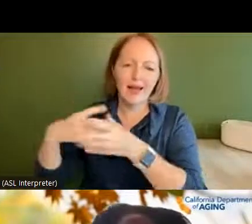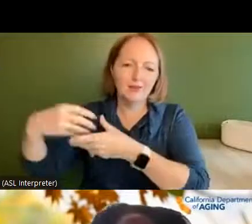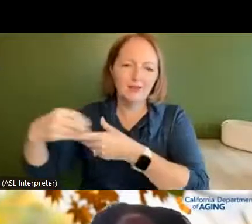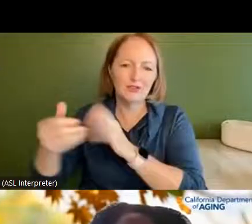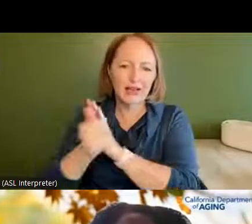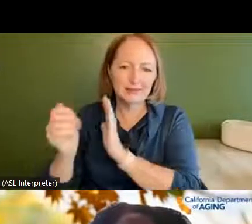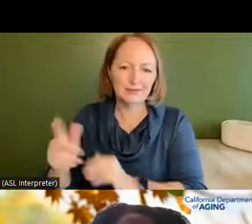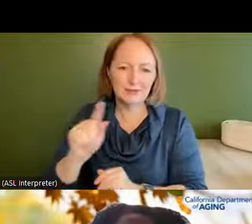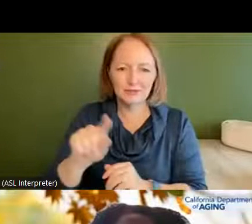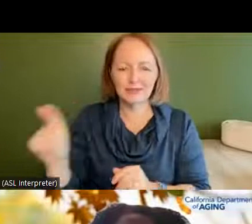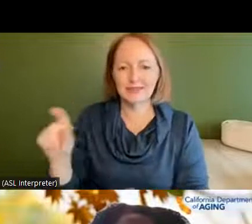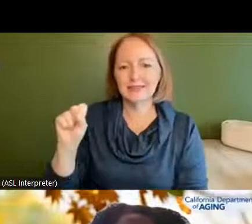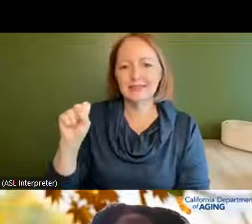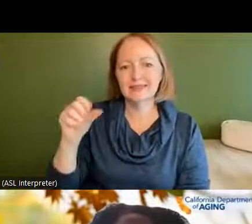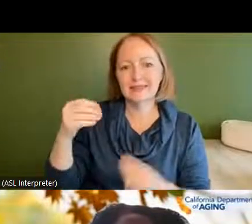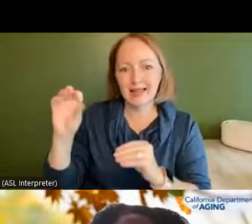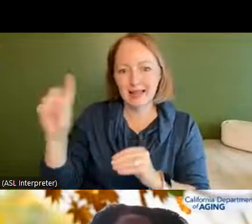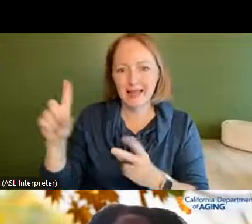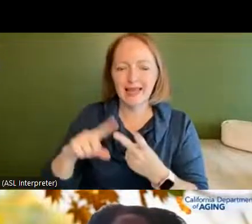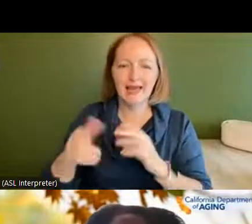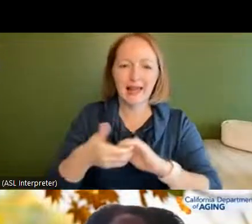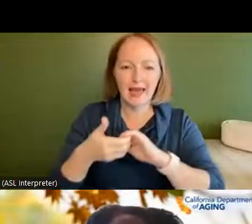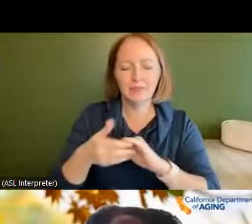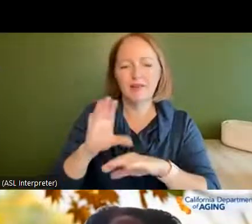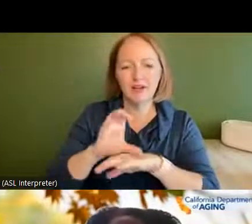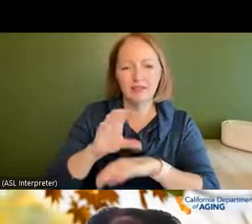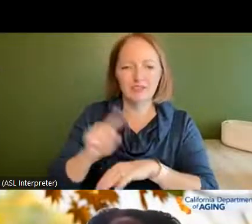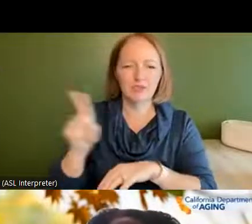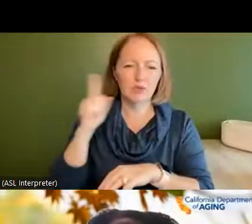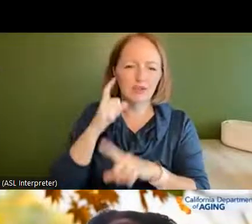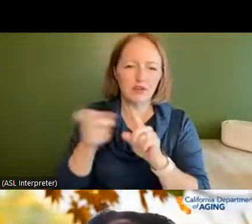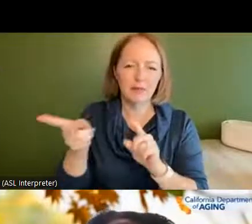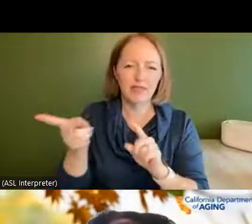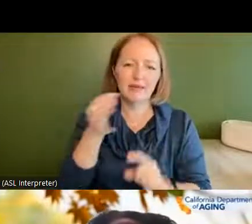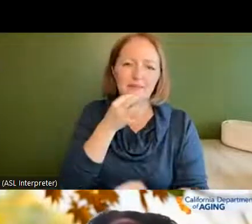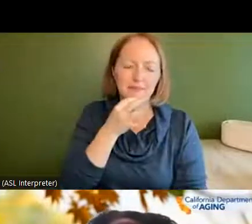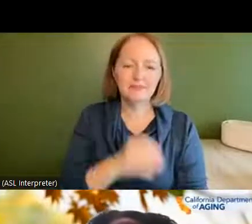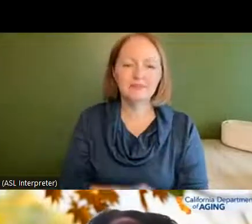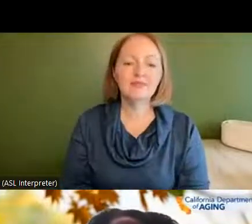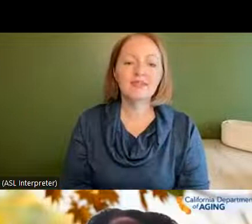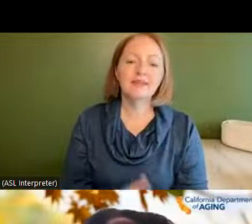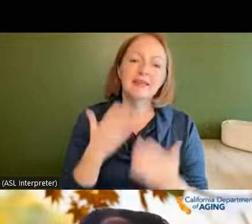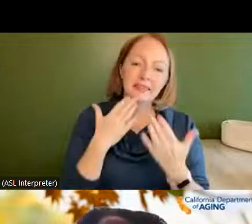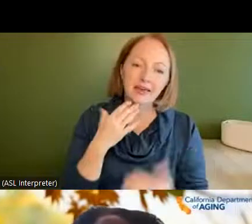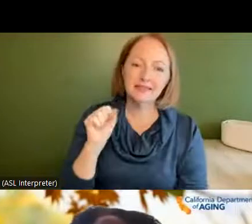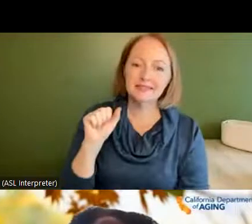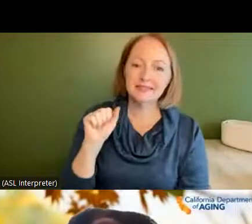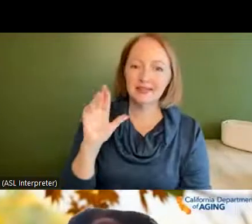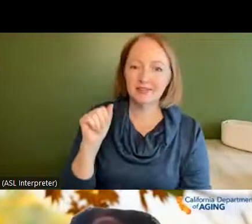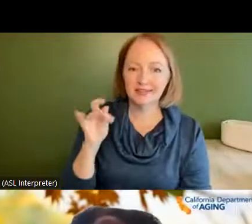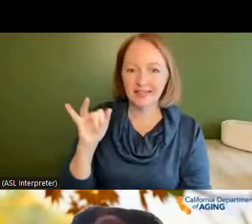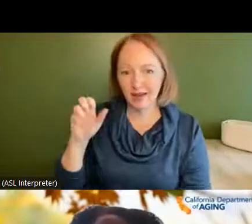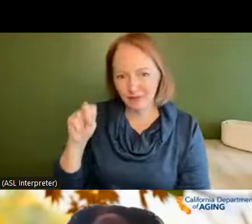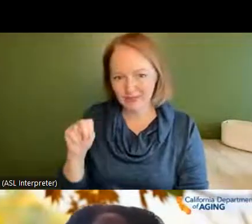experts, CellEd and Collaborative Consulting, who you will hear from shortly. I want to thank Sarah Steenhausen,